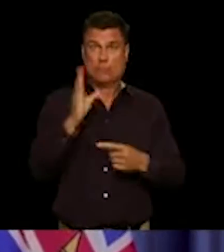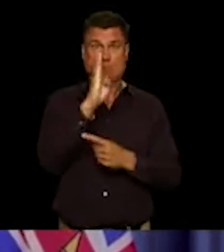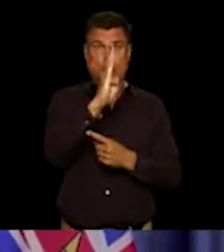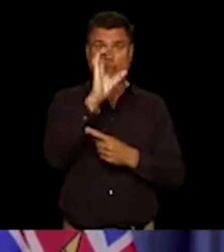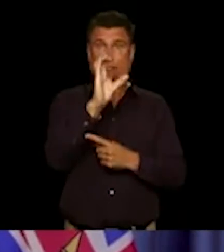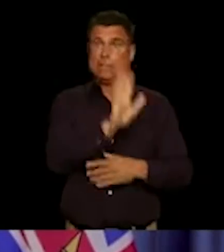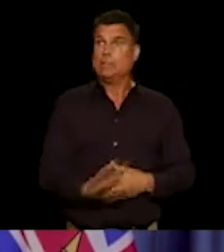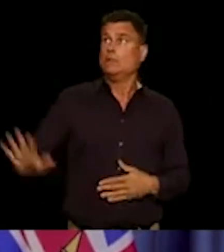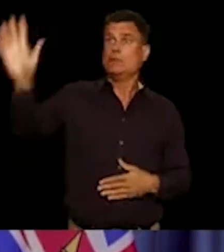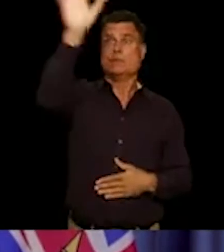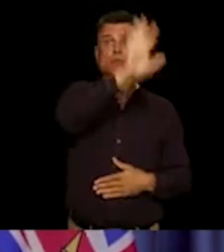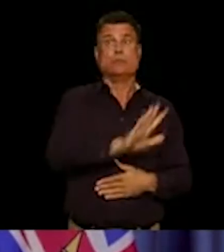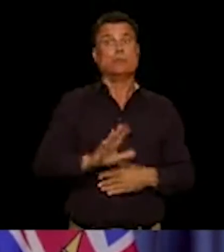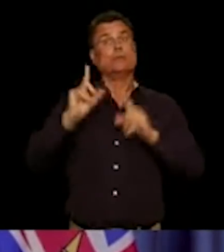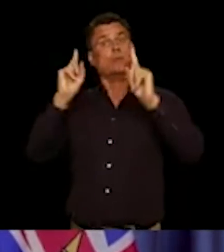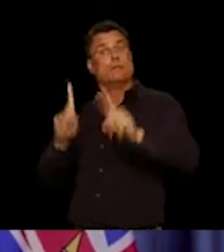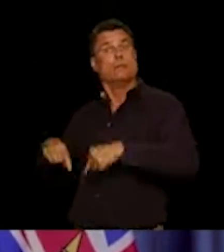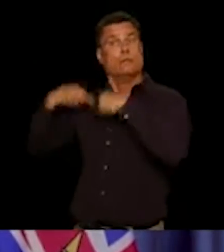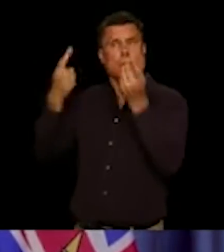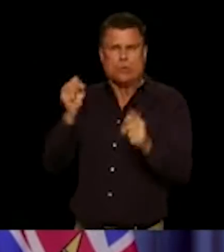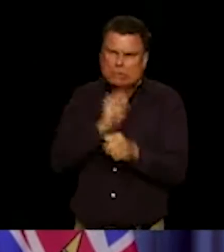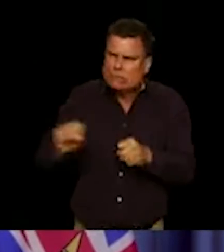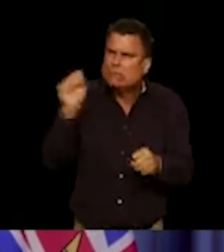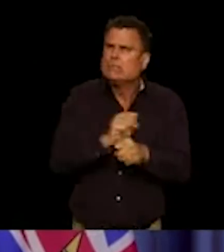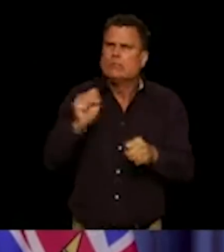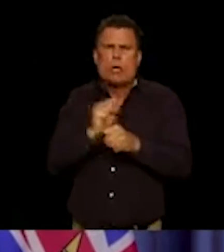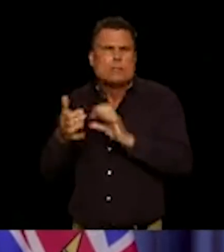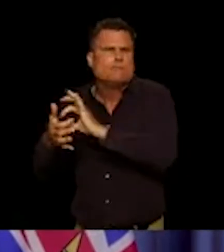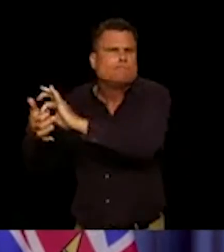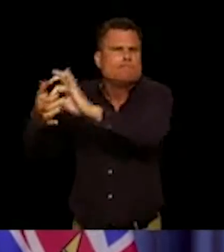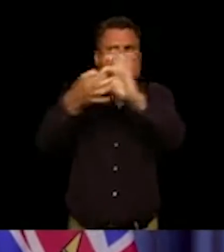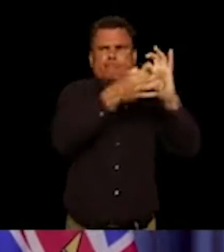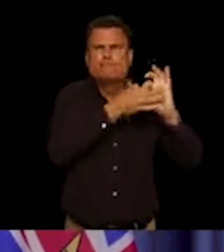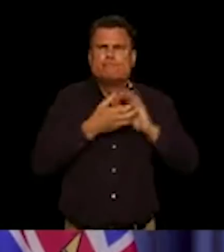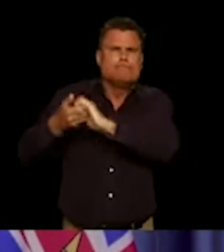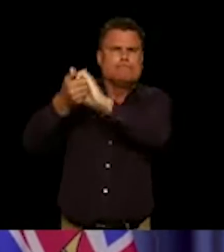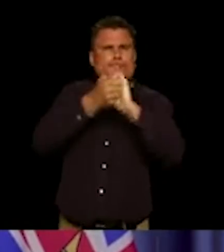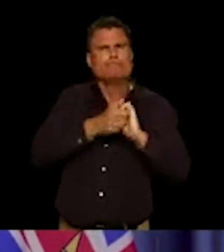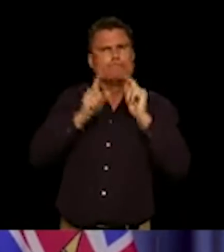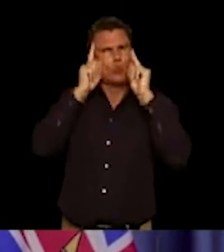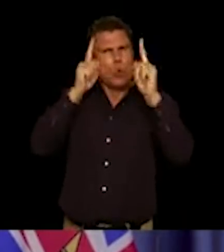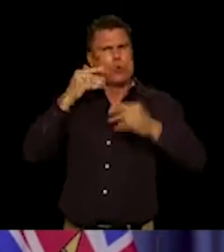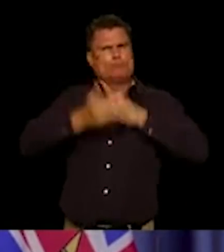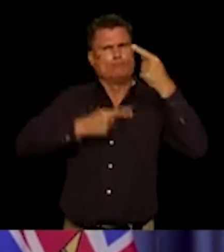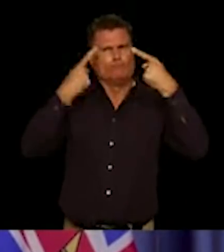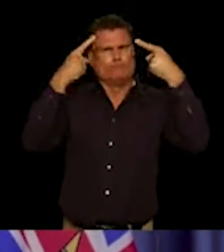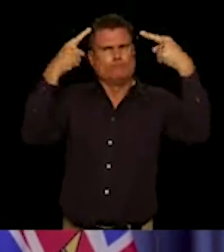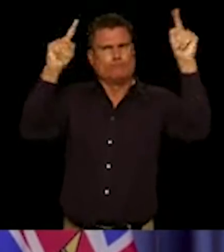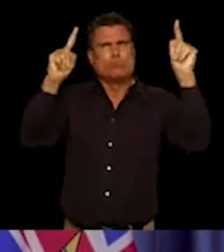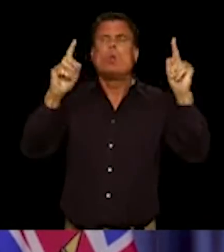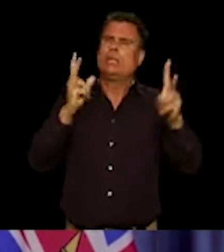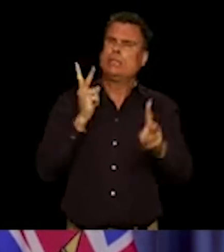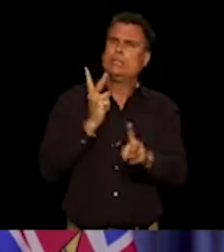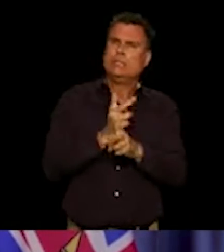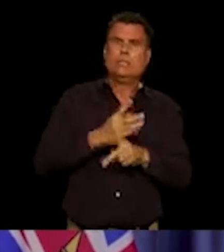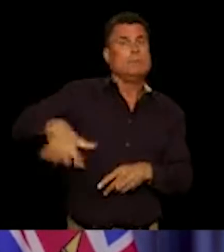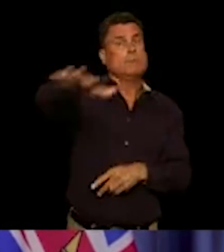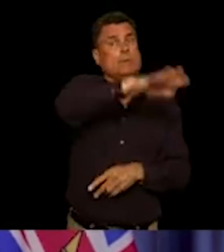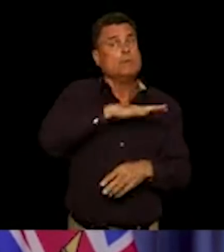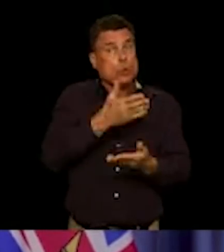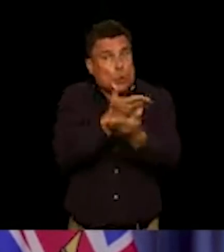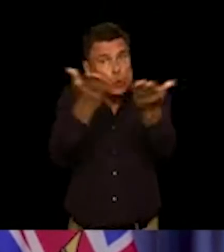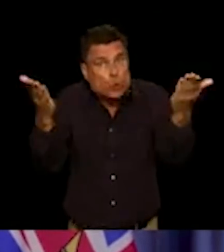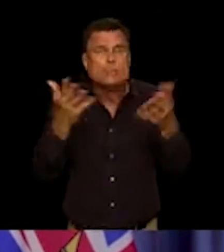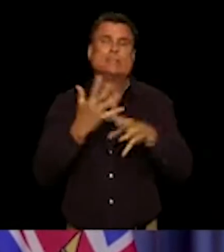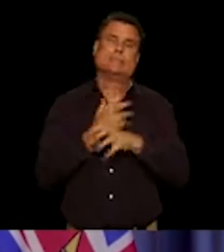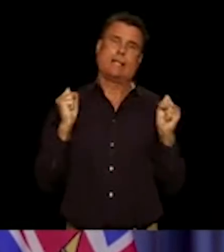But I want to start by saying British Columbians have been successful with COVID-19, in part because communities have worked hard together. We want to make